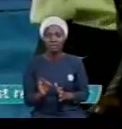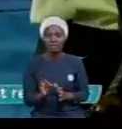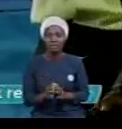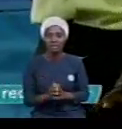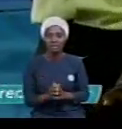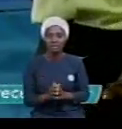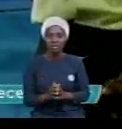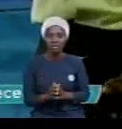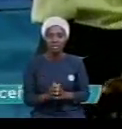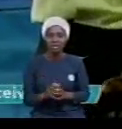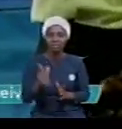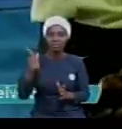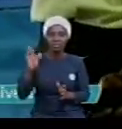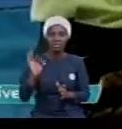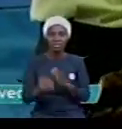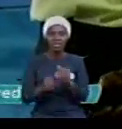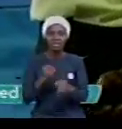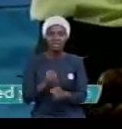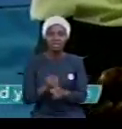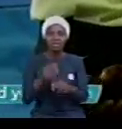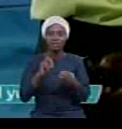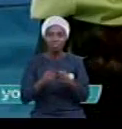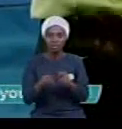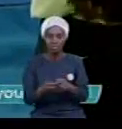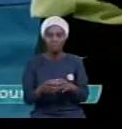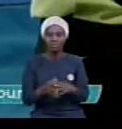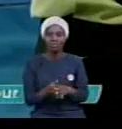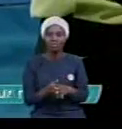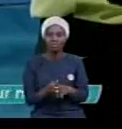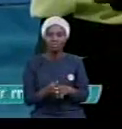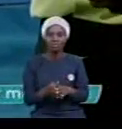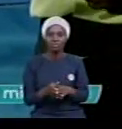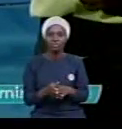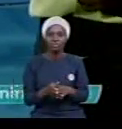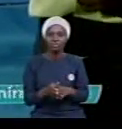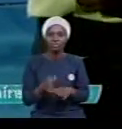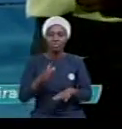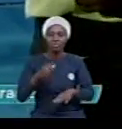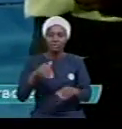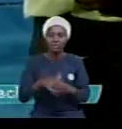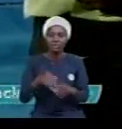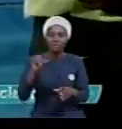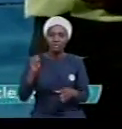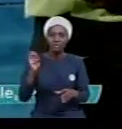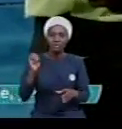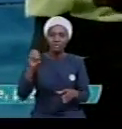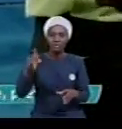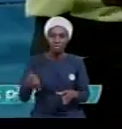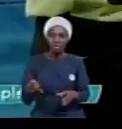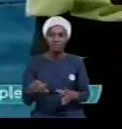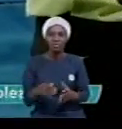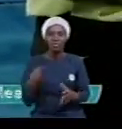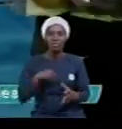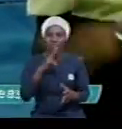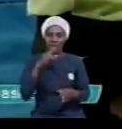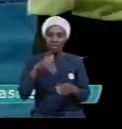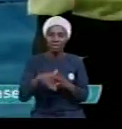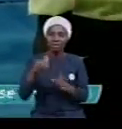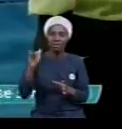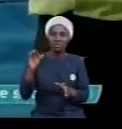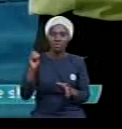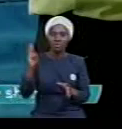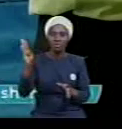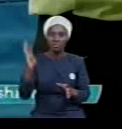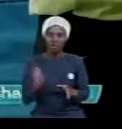September 4, 1994. Yo be la wa. Ogun sele. Won da na so so si.